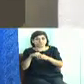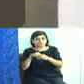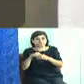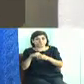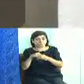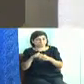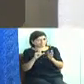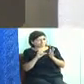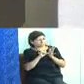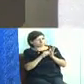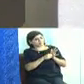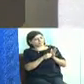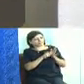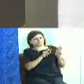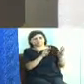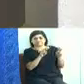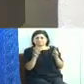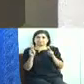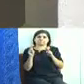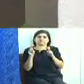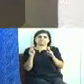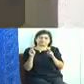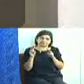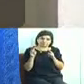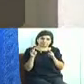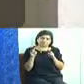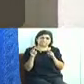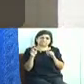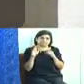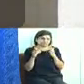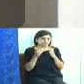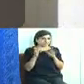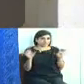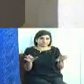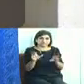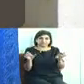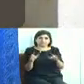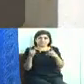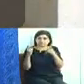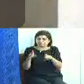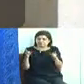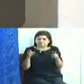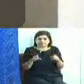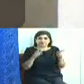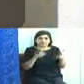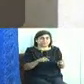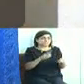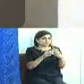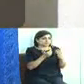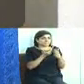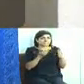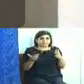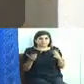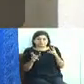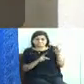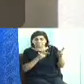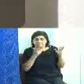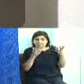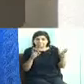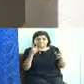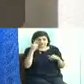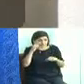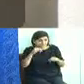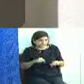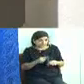impressed and looking around and all of the activity and things that have been going on and all of the things people have done just for